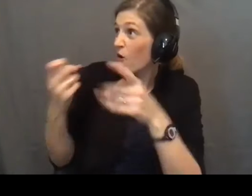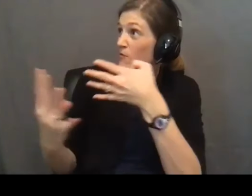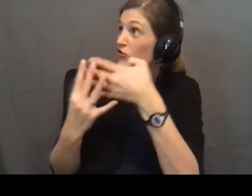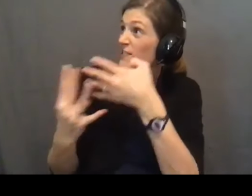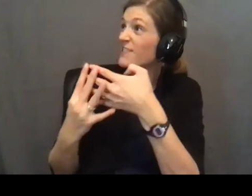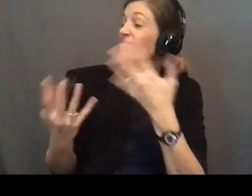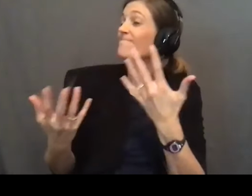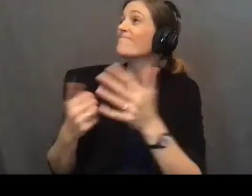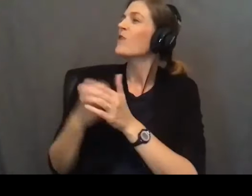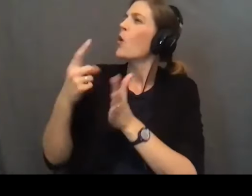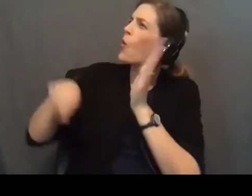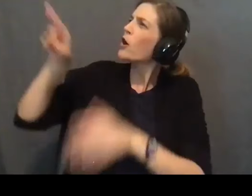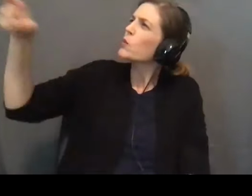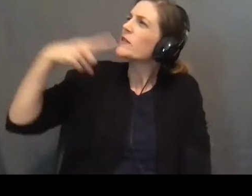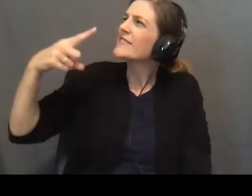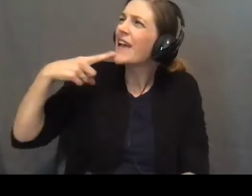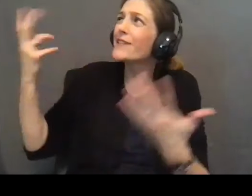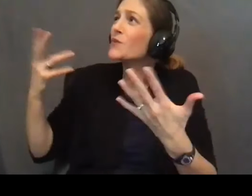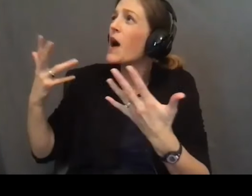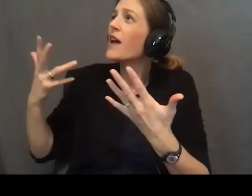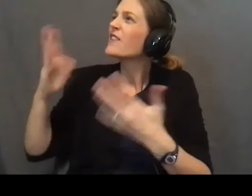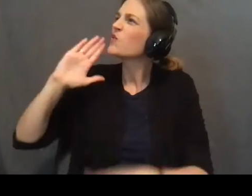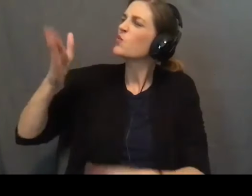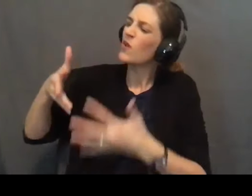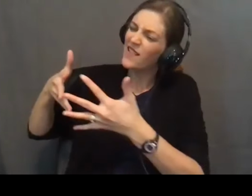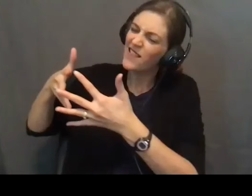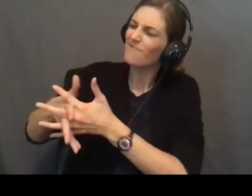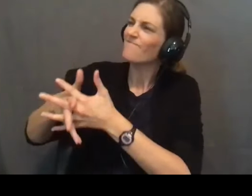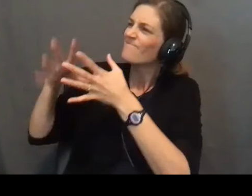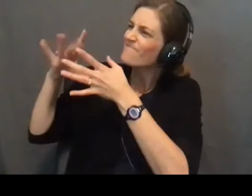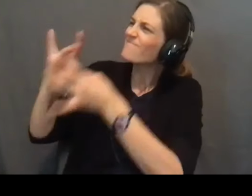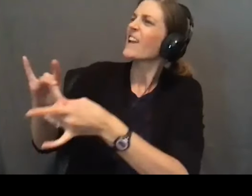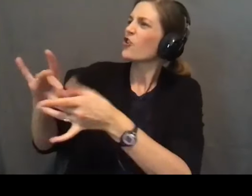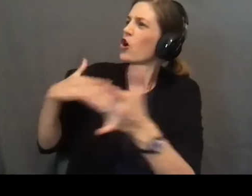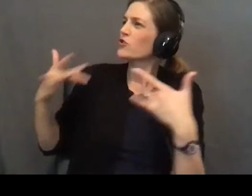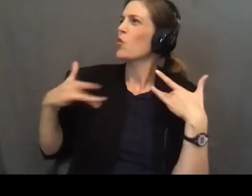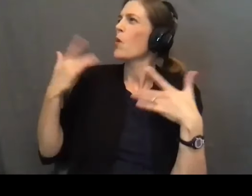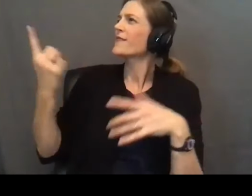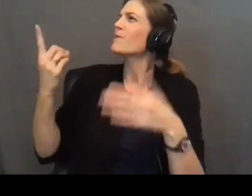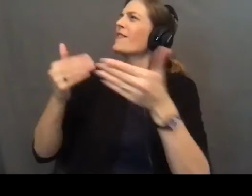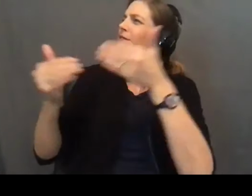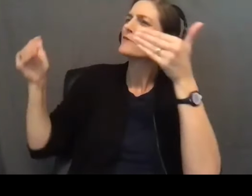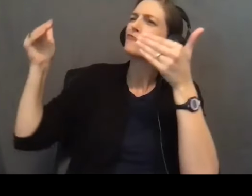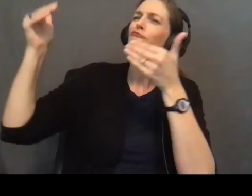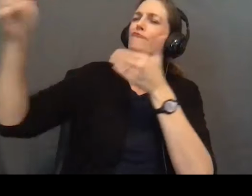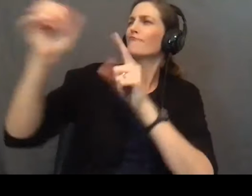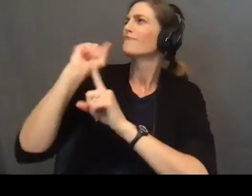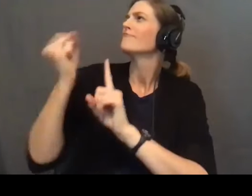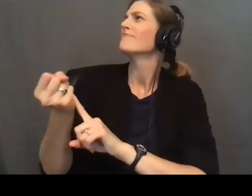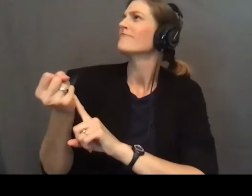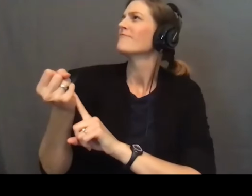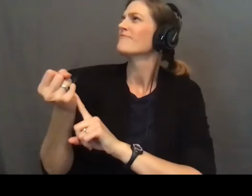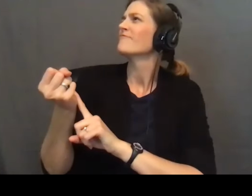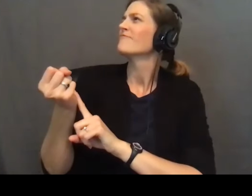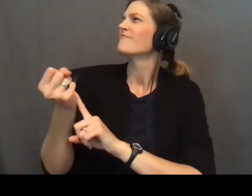What you say Is you're going to Anchor our joy In something That surpasses Our circumstances That's